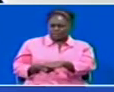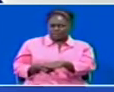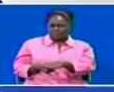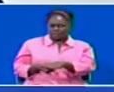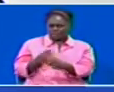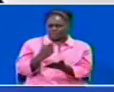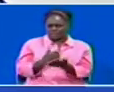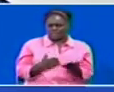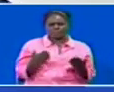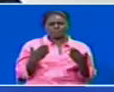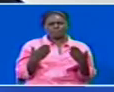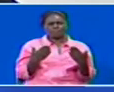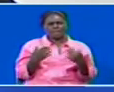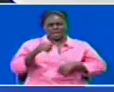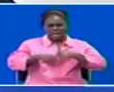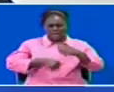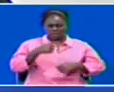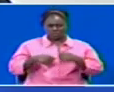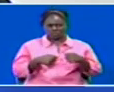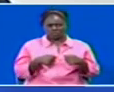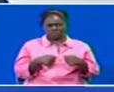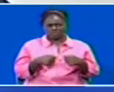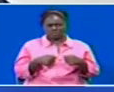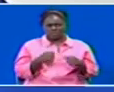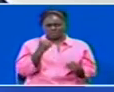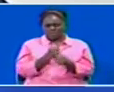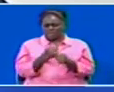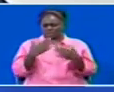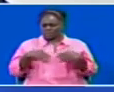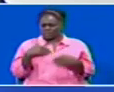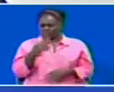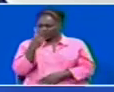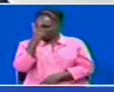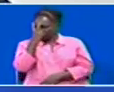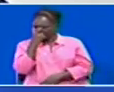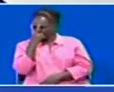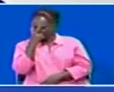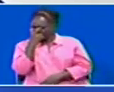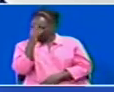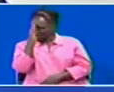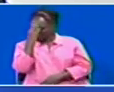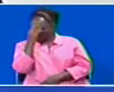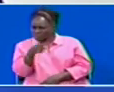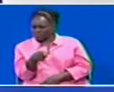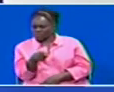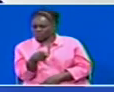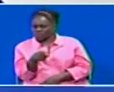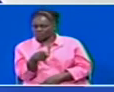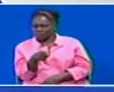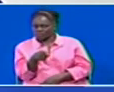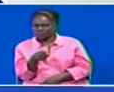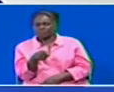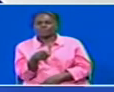things that the kind of actions that make people read ill intent in some of these things,